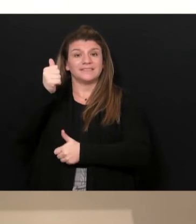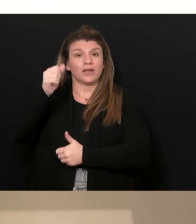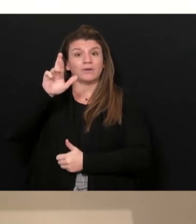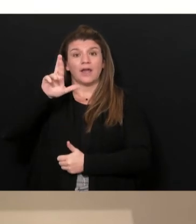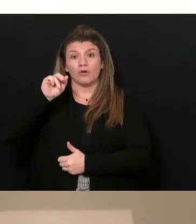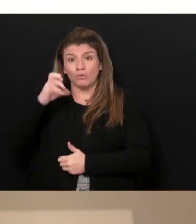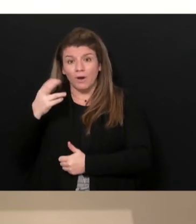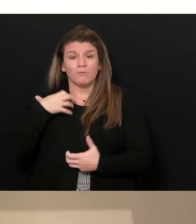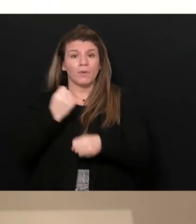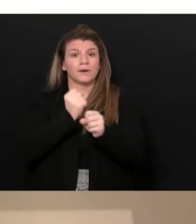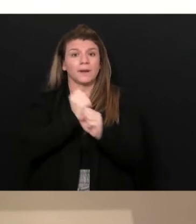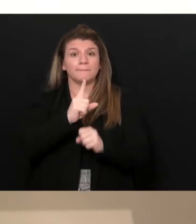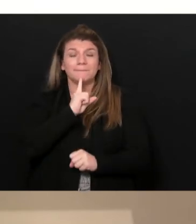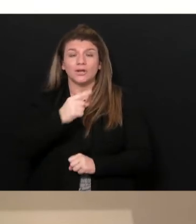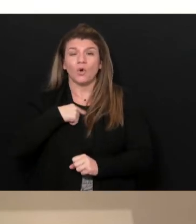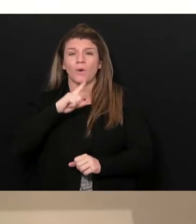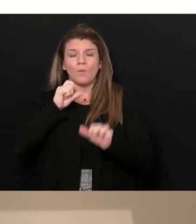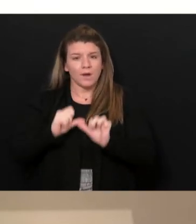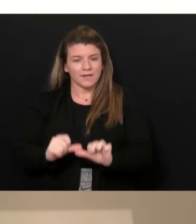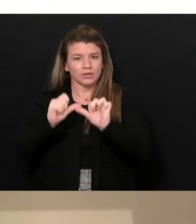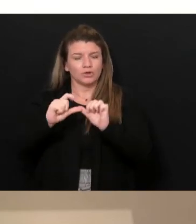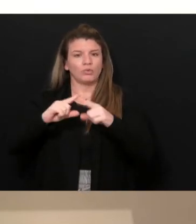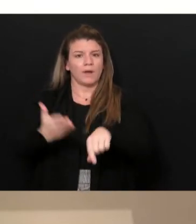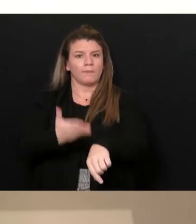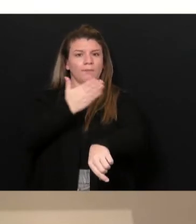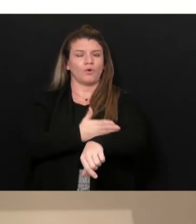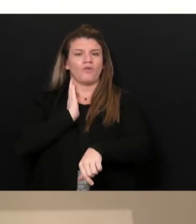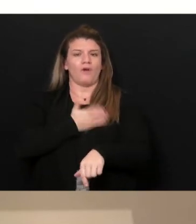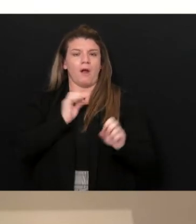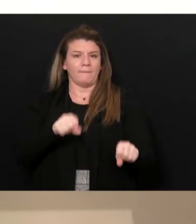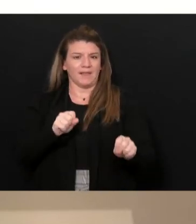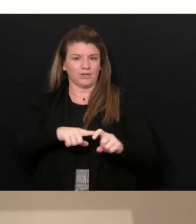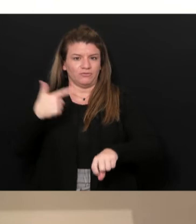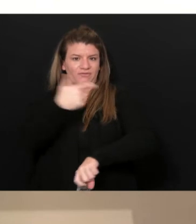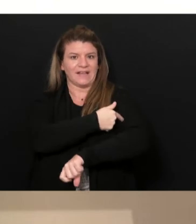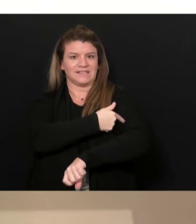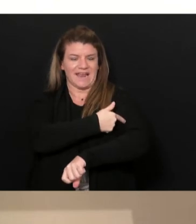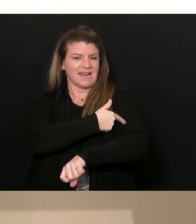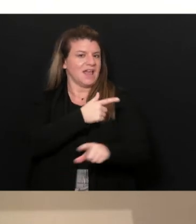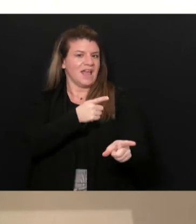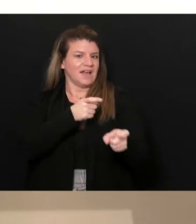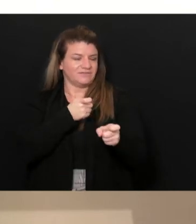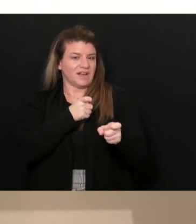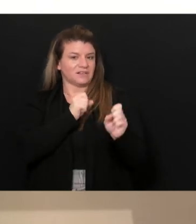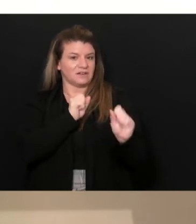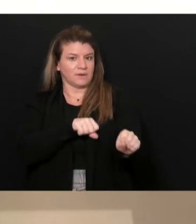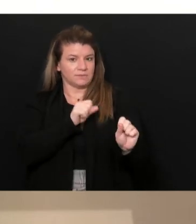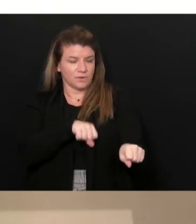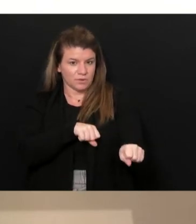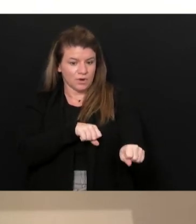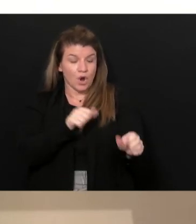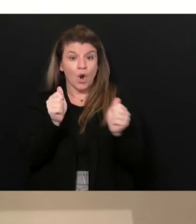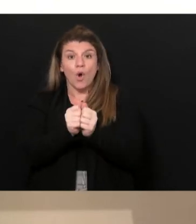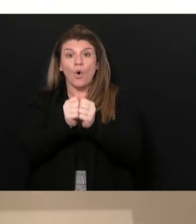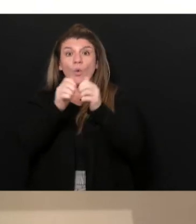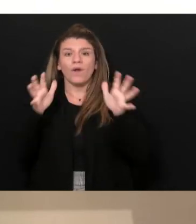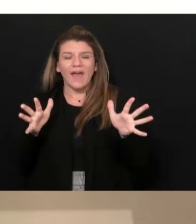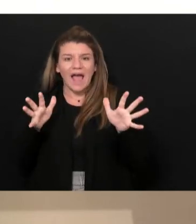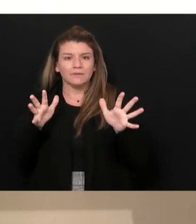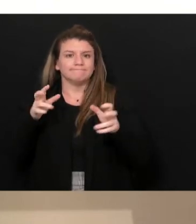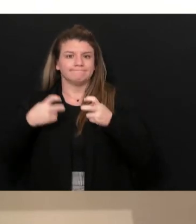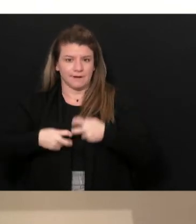make sure that we continue to improve our ability to get vaccines out as quickly as possible without